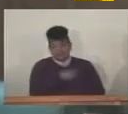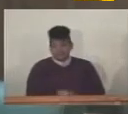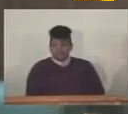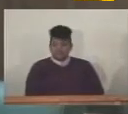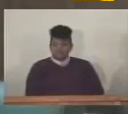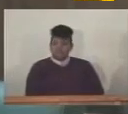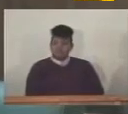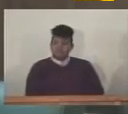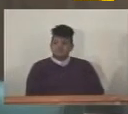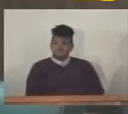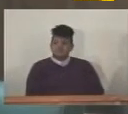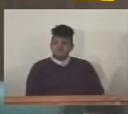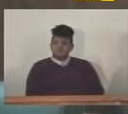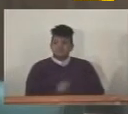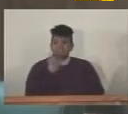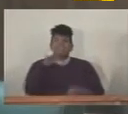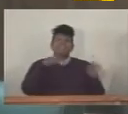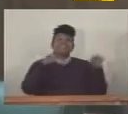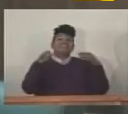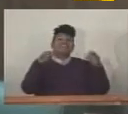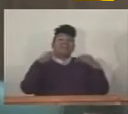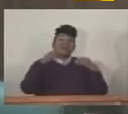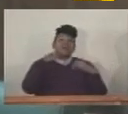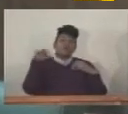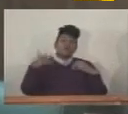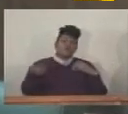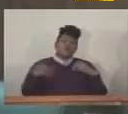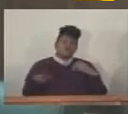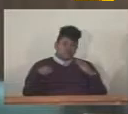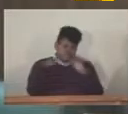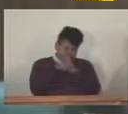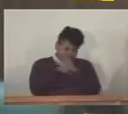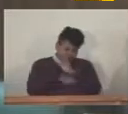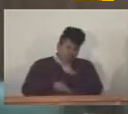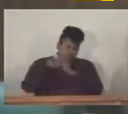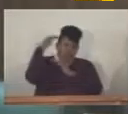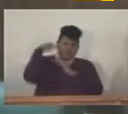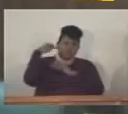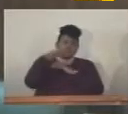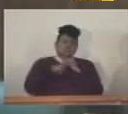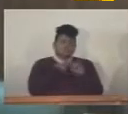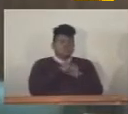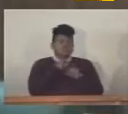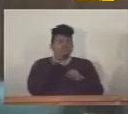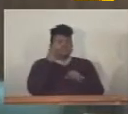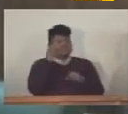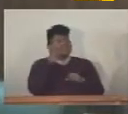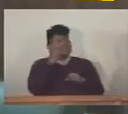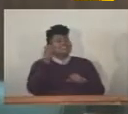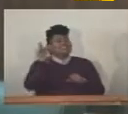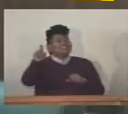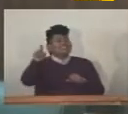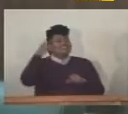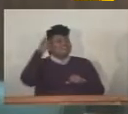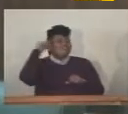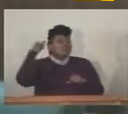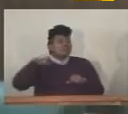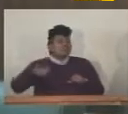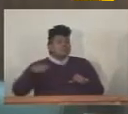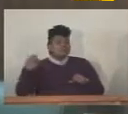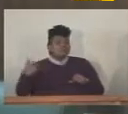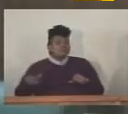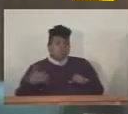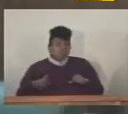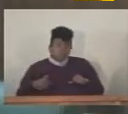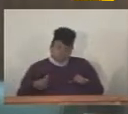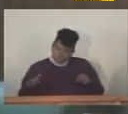And what has been defined as a bloody start to this year has echoed, Mr. President, the need for this concerted,